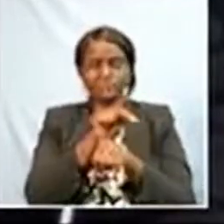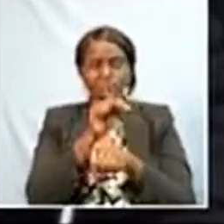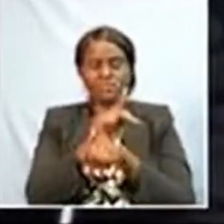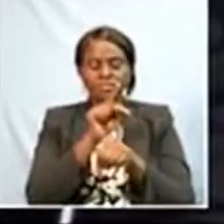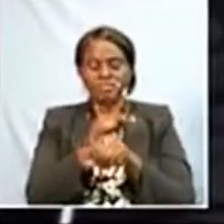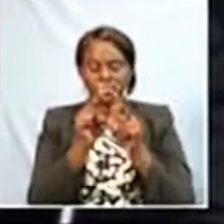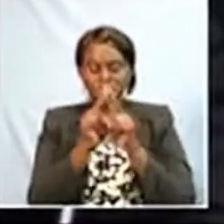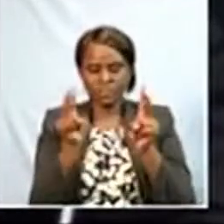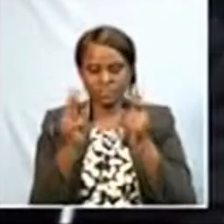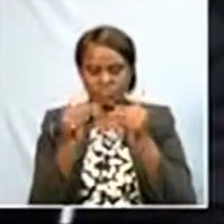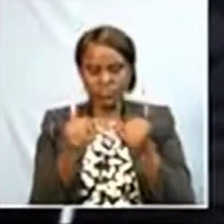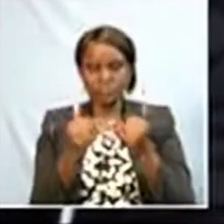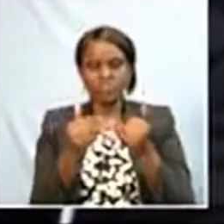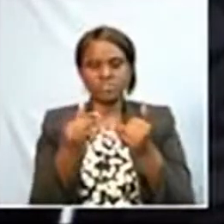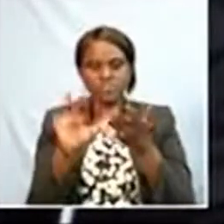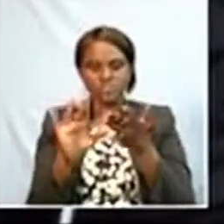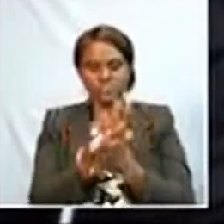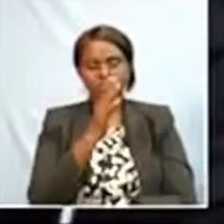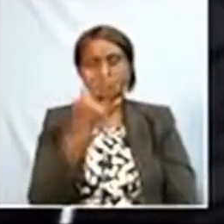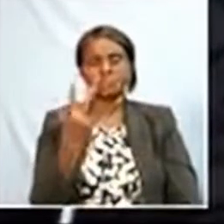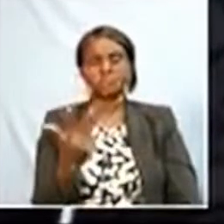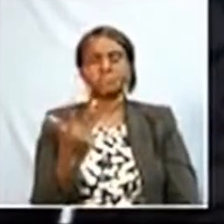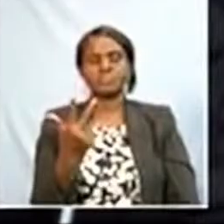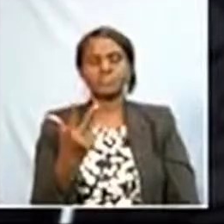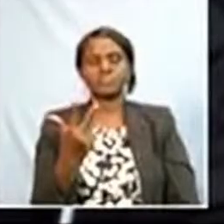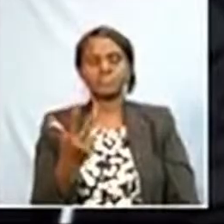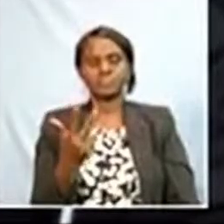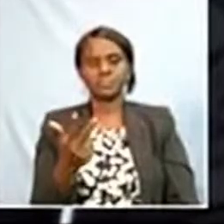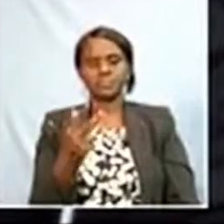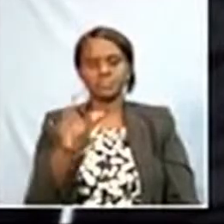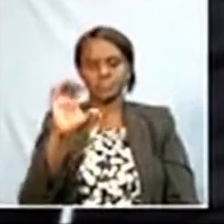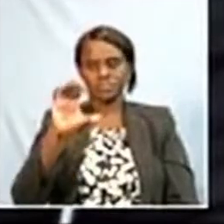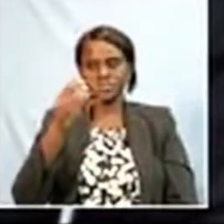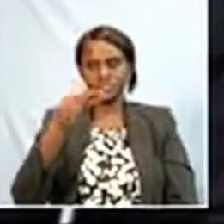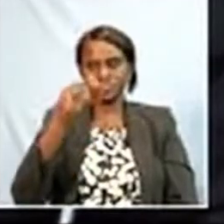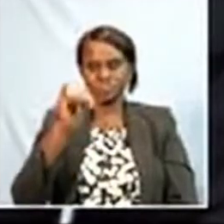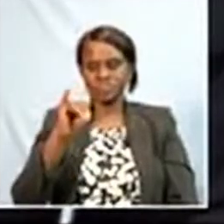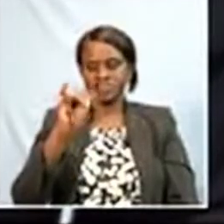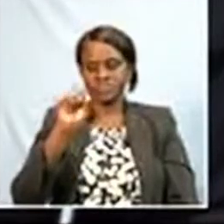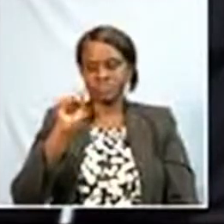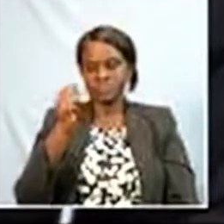So page 3, Chisafa Primary School.